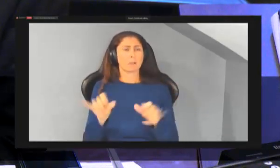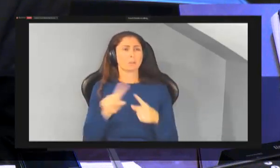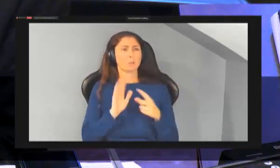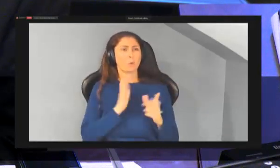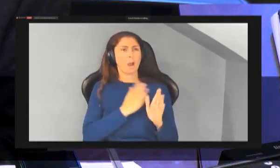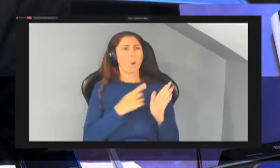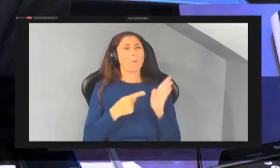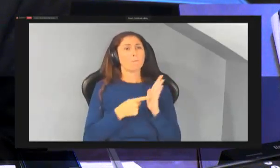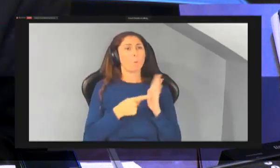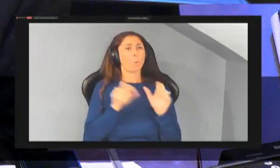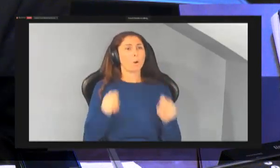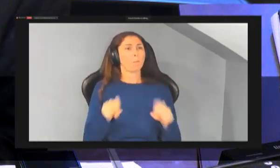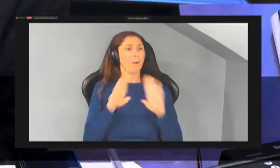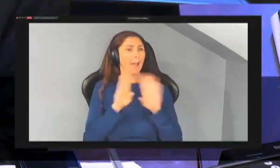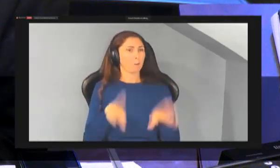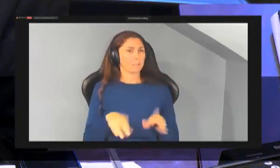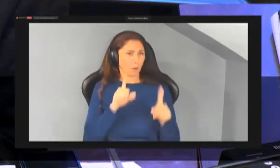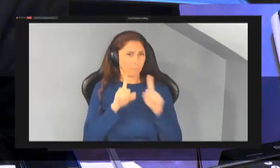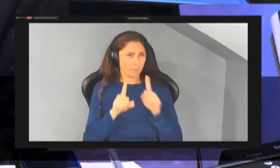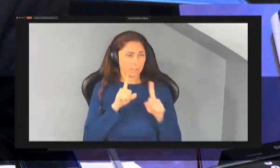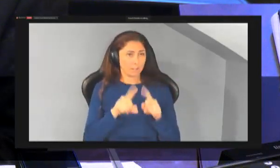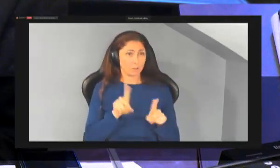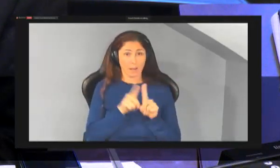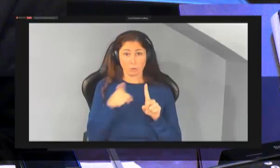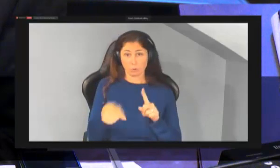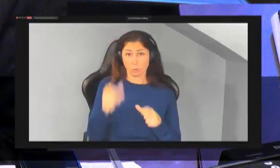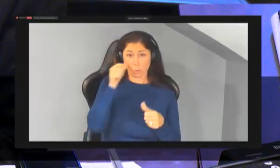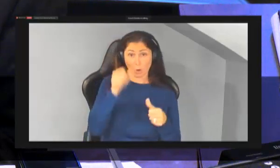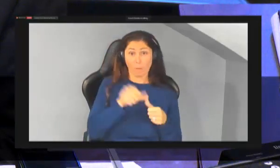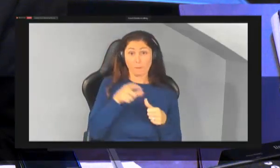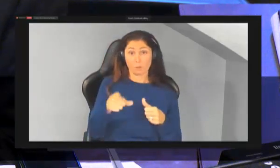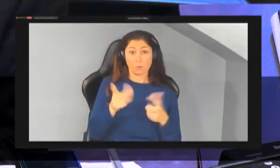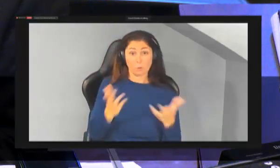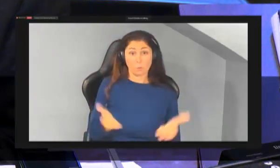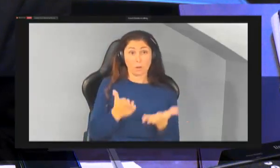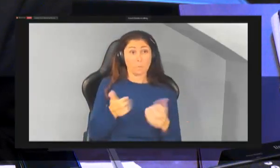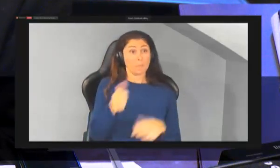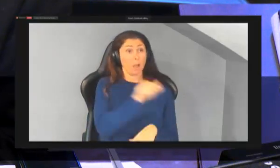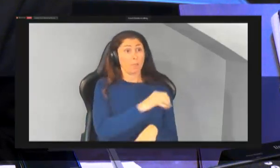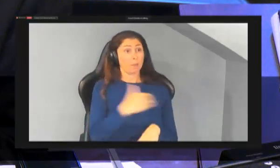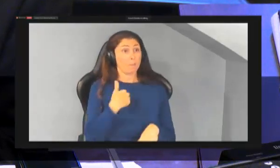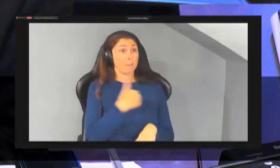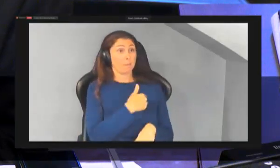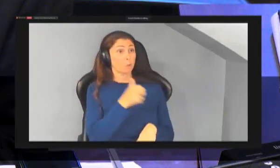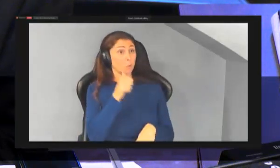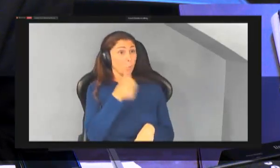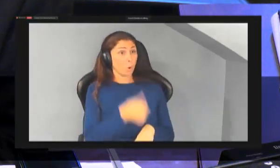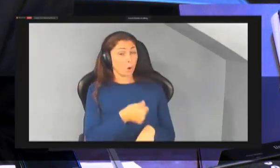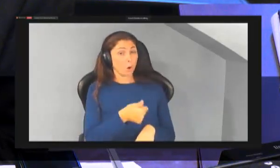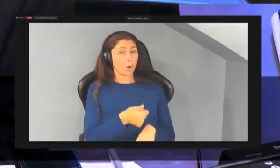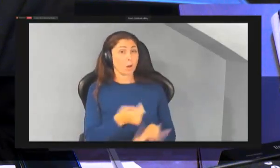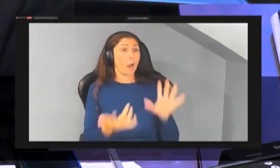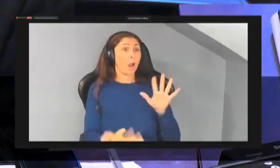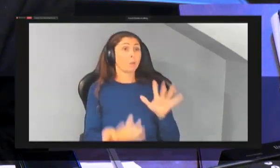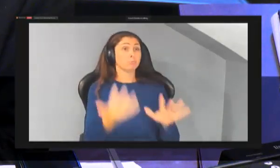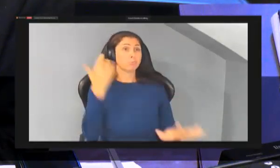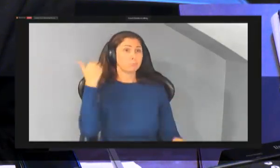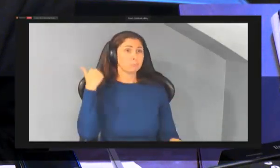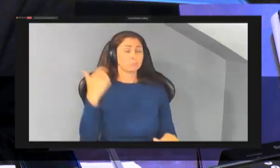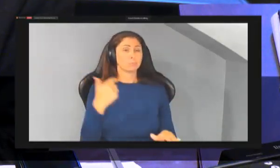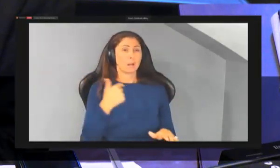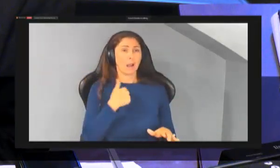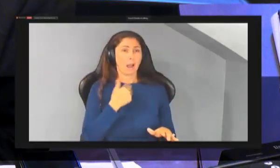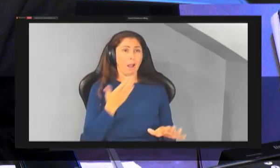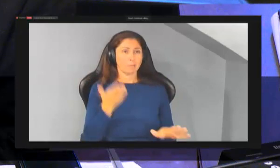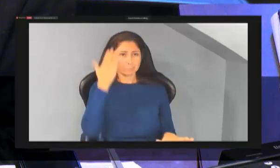conversation. As you may recall, because you were here, other members weren't. Years ago, I put in a bill that